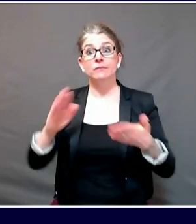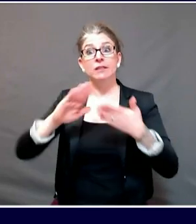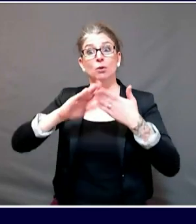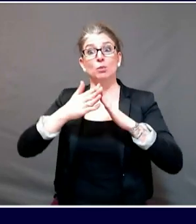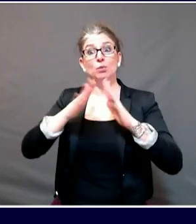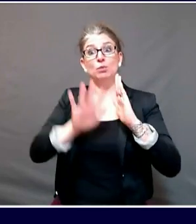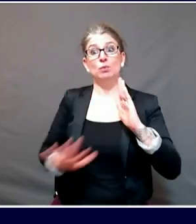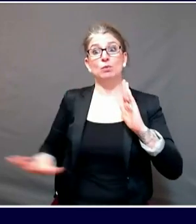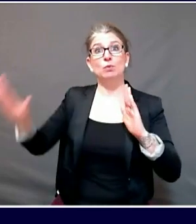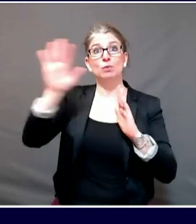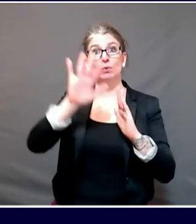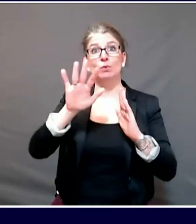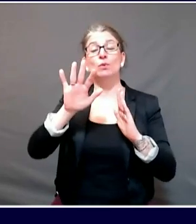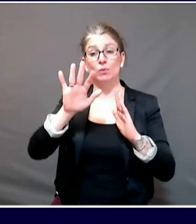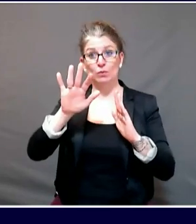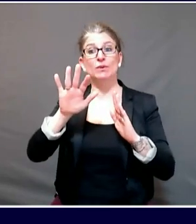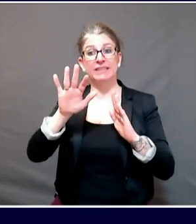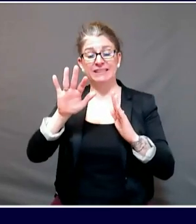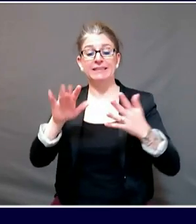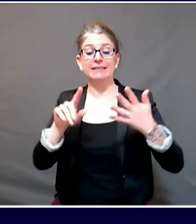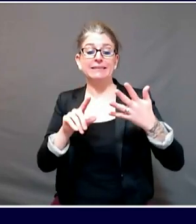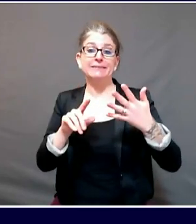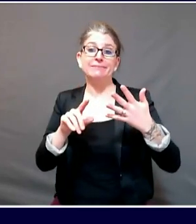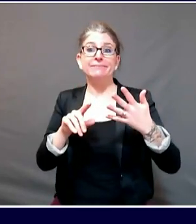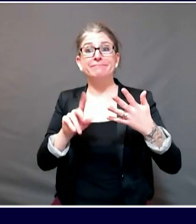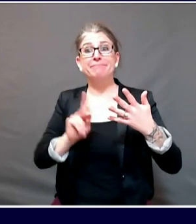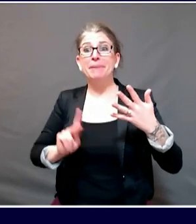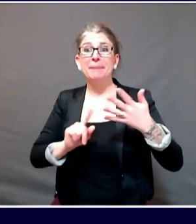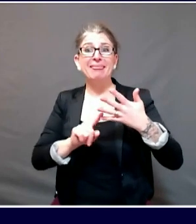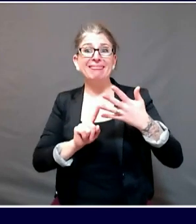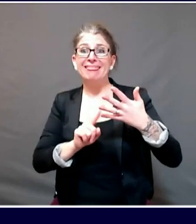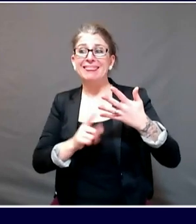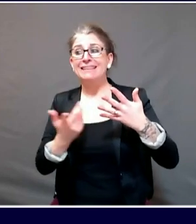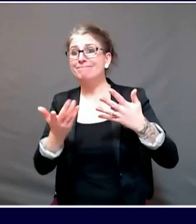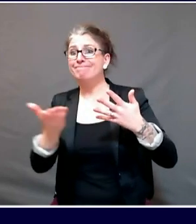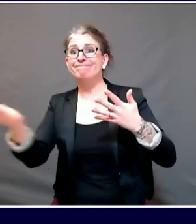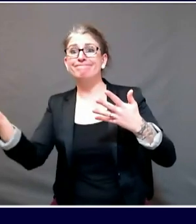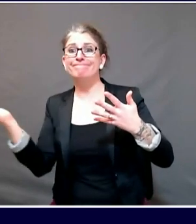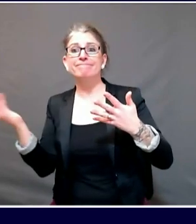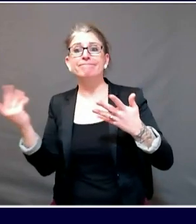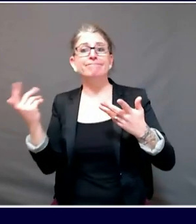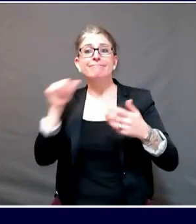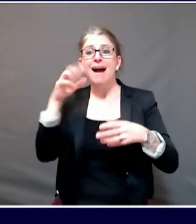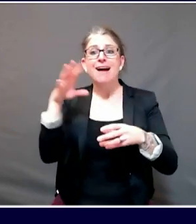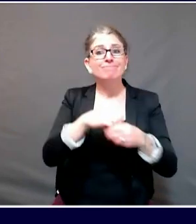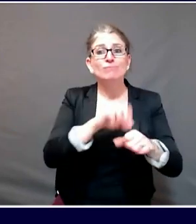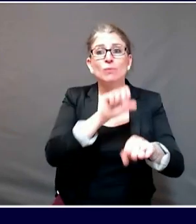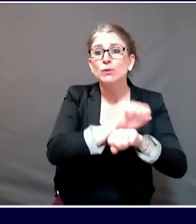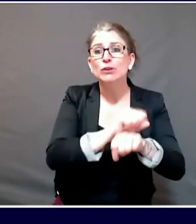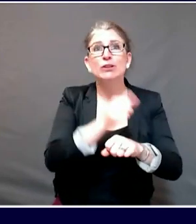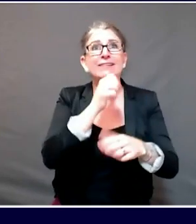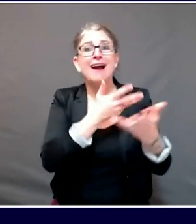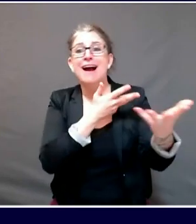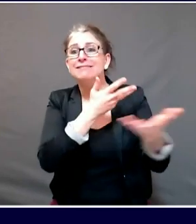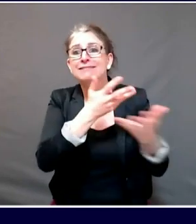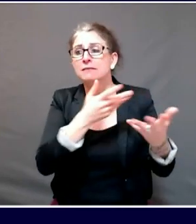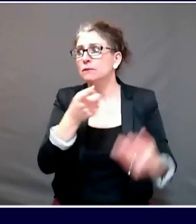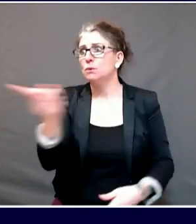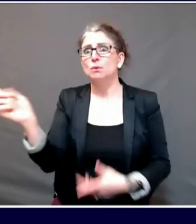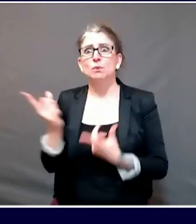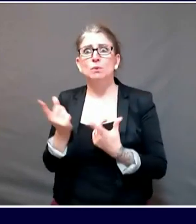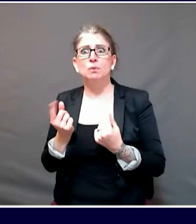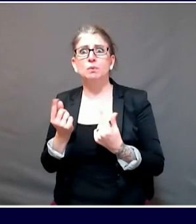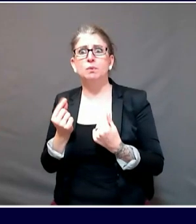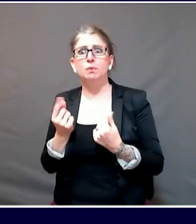health. The first is, as we get ready for another set of winter holidays